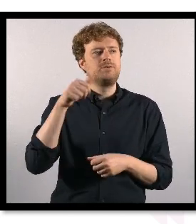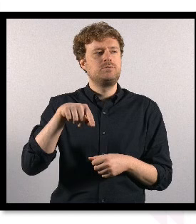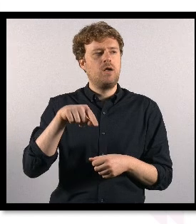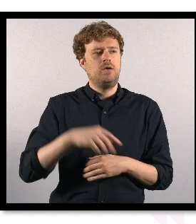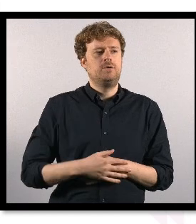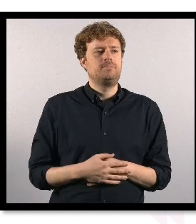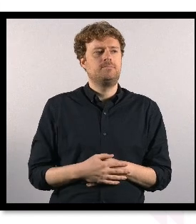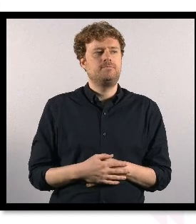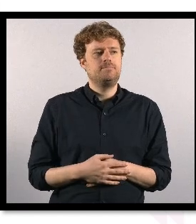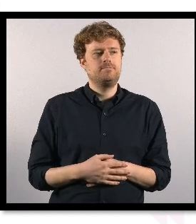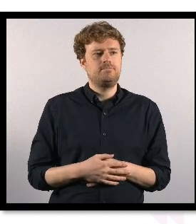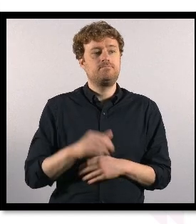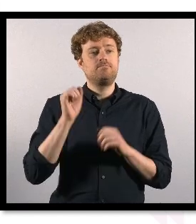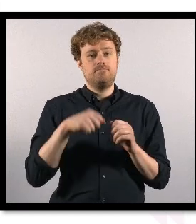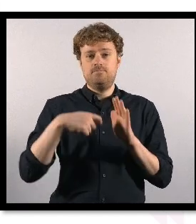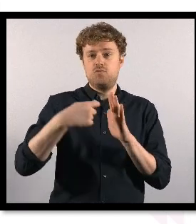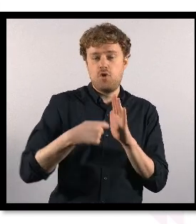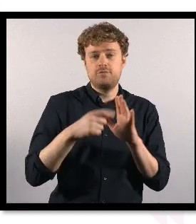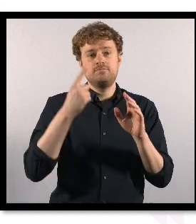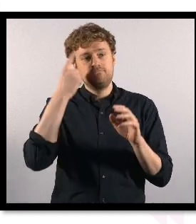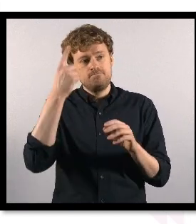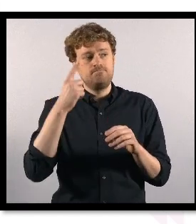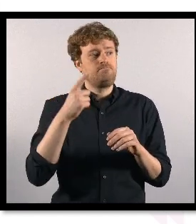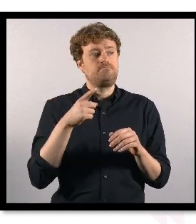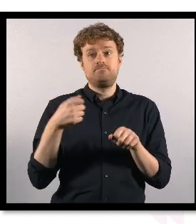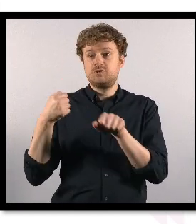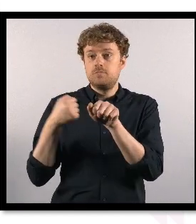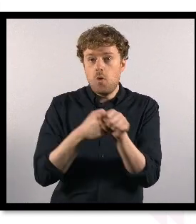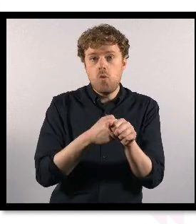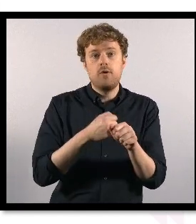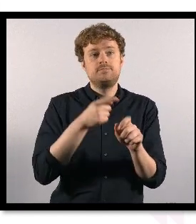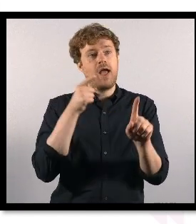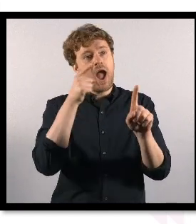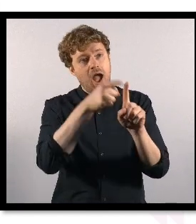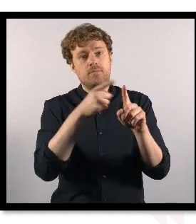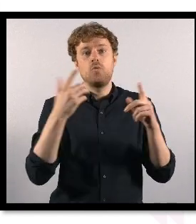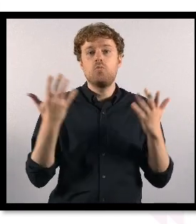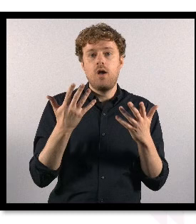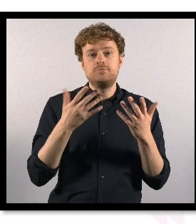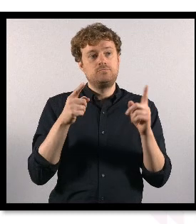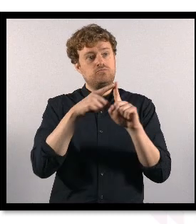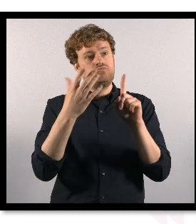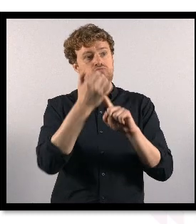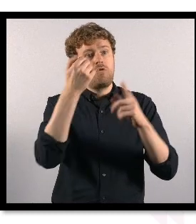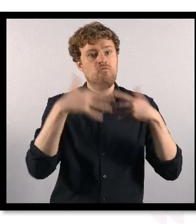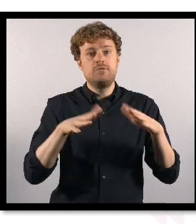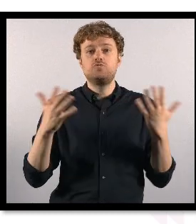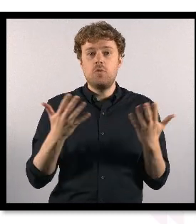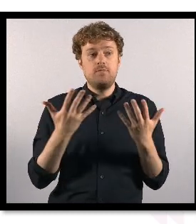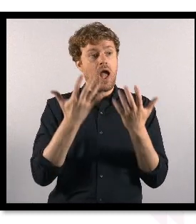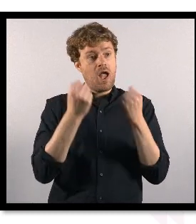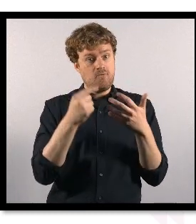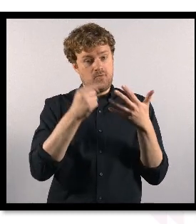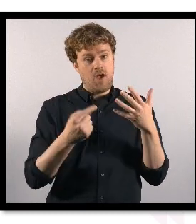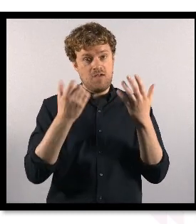partnership outside of our ecosystem as well, and initiatives provide a perfect channel for that. A very important point here I would like to